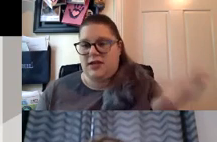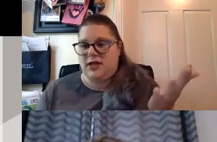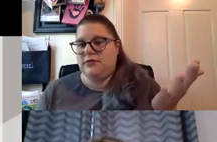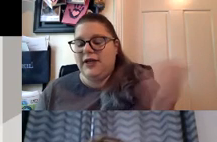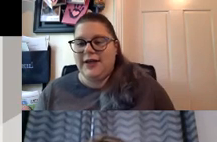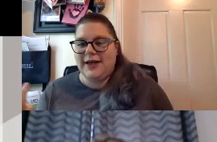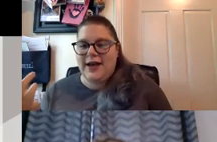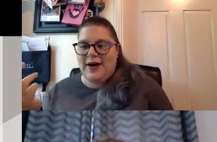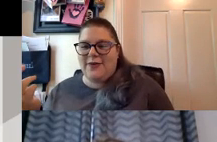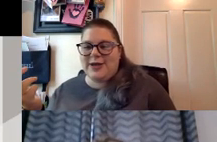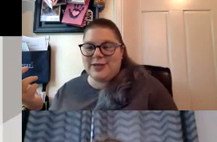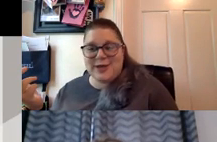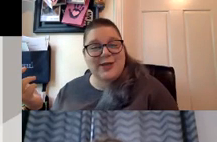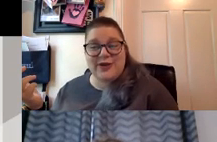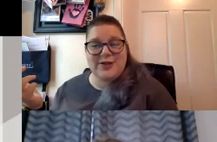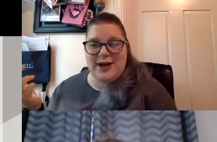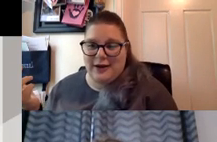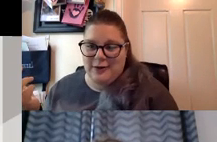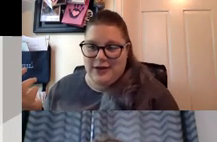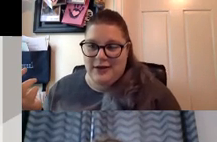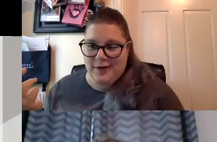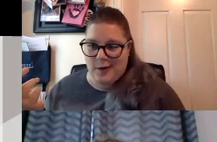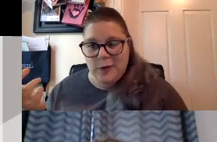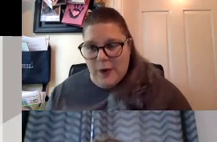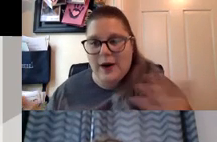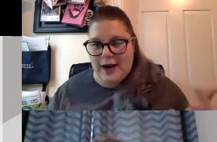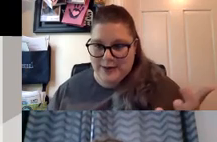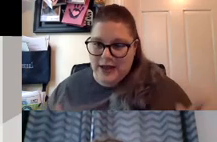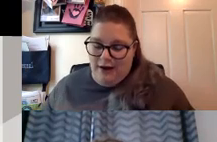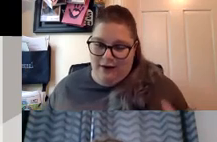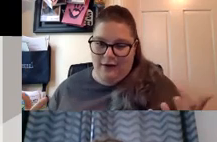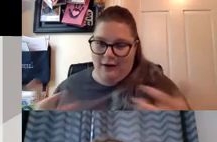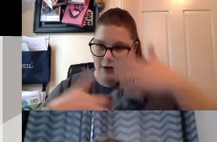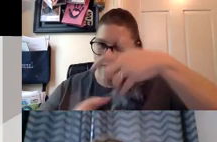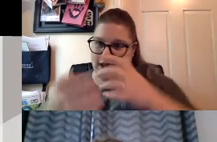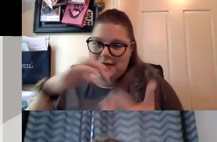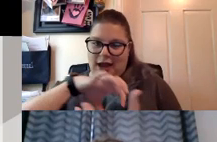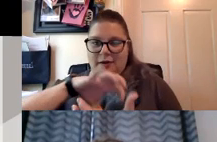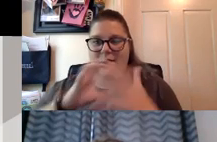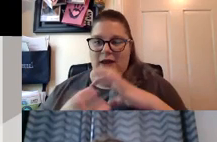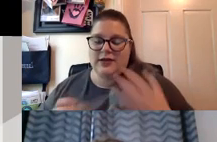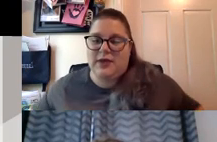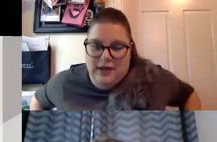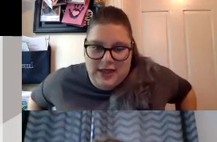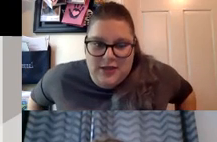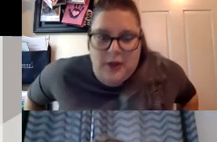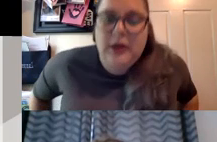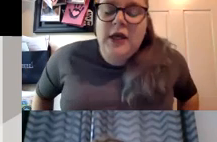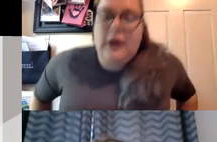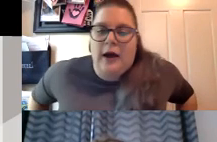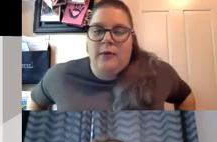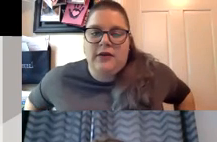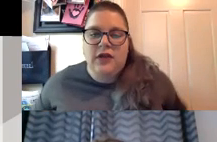and it doesn't, which is frustrating when even their own programs aren't all working together to make something